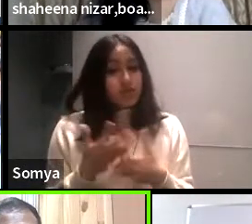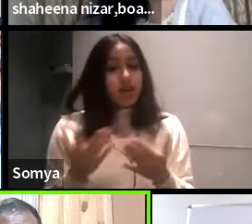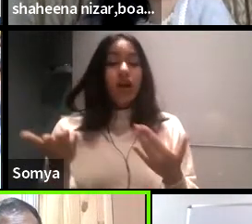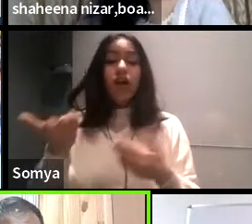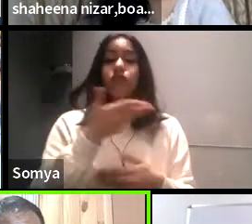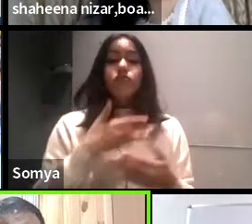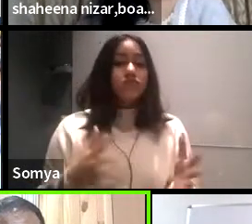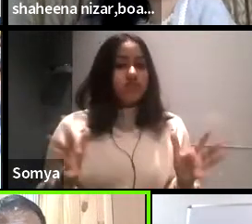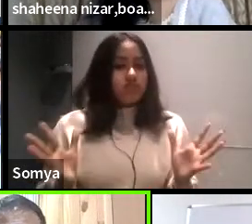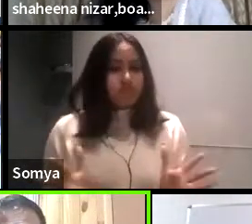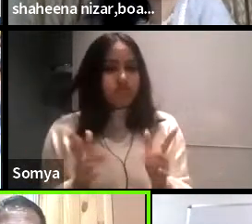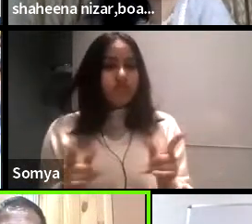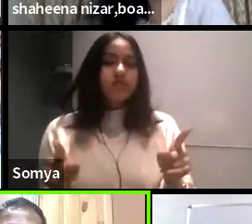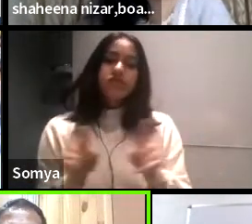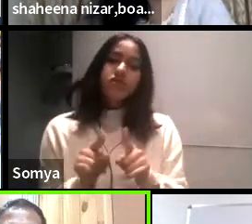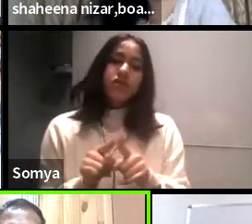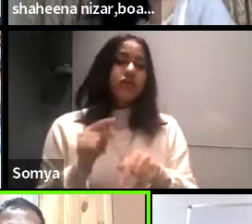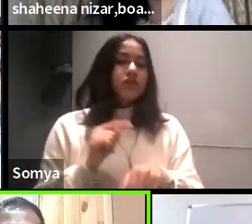encourage us all the time.